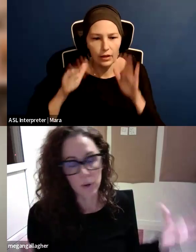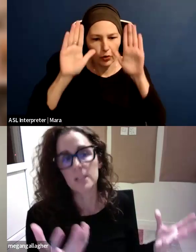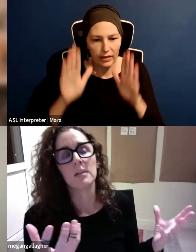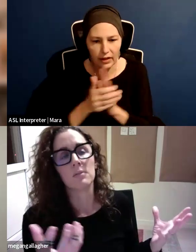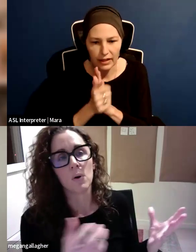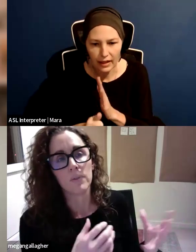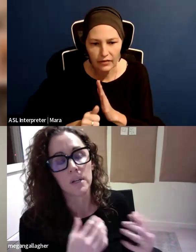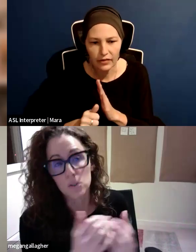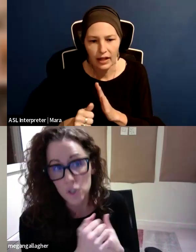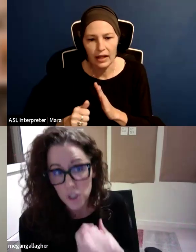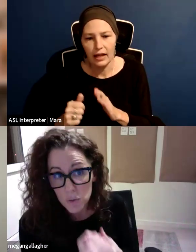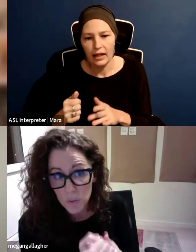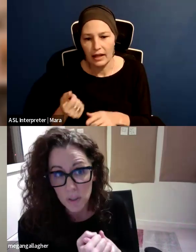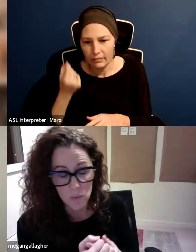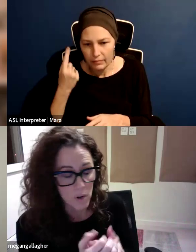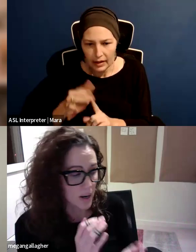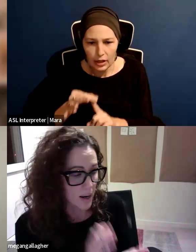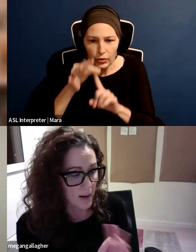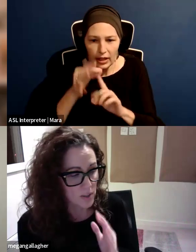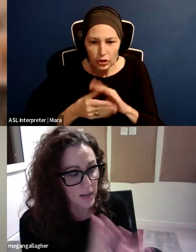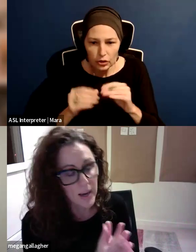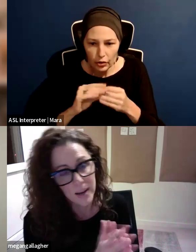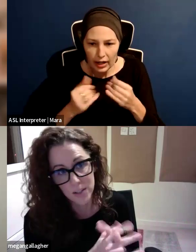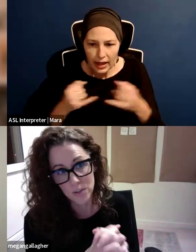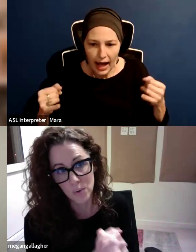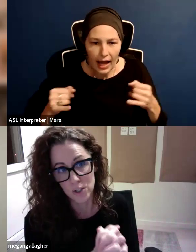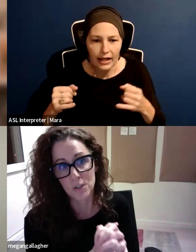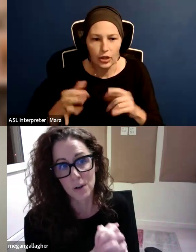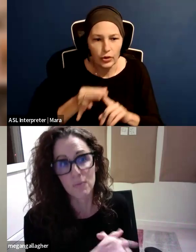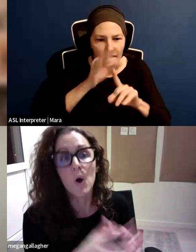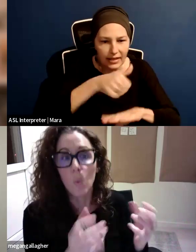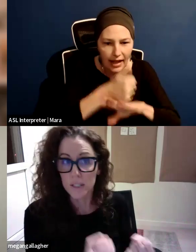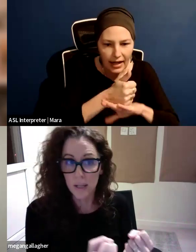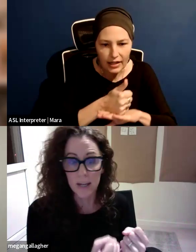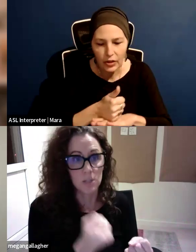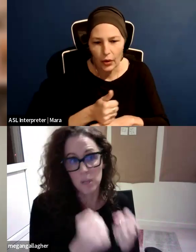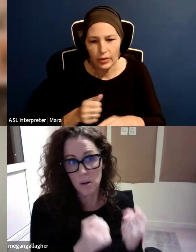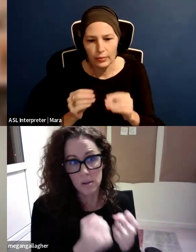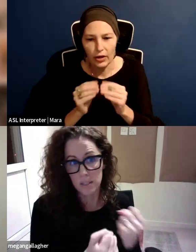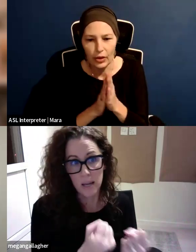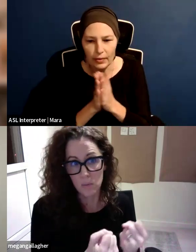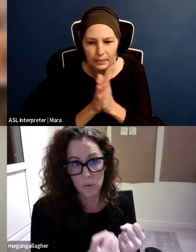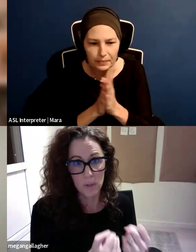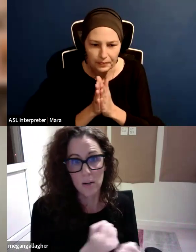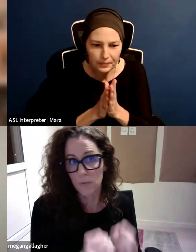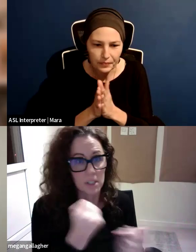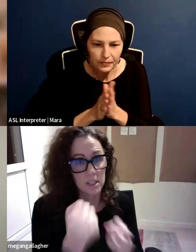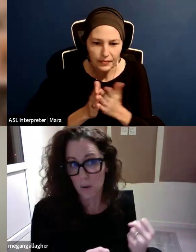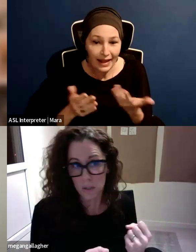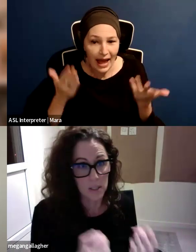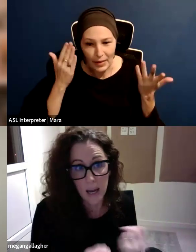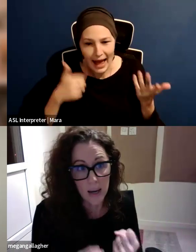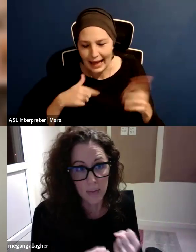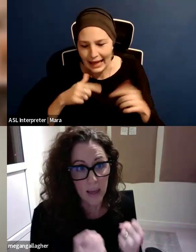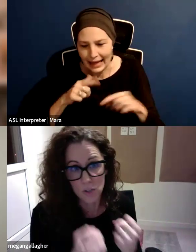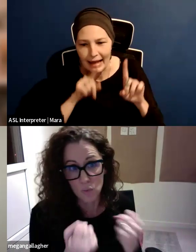and embracing of the whole thing. So she's really the one, and so I can't answer the question of what's it like to be on set with Orlando for